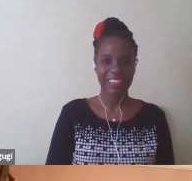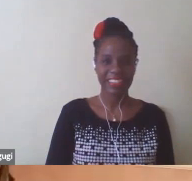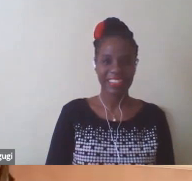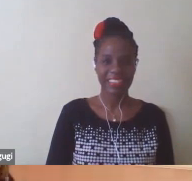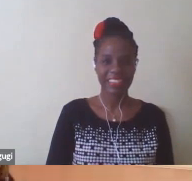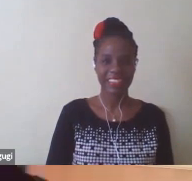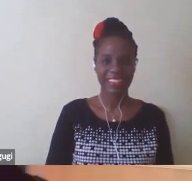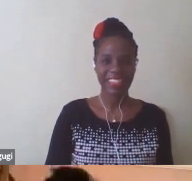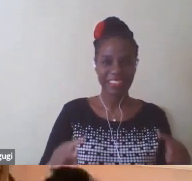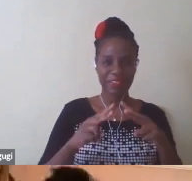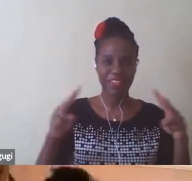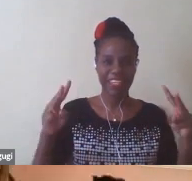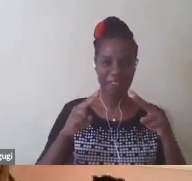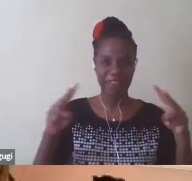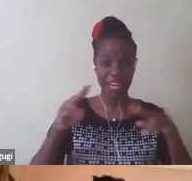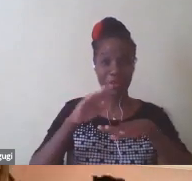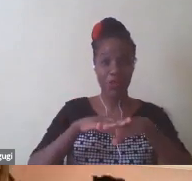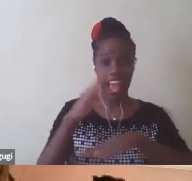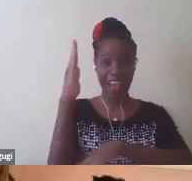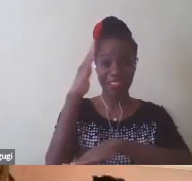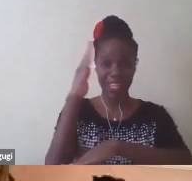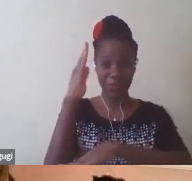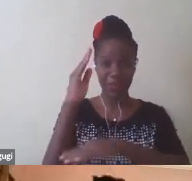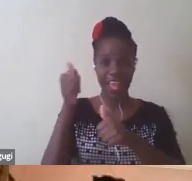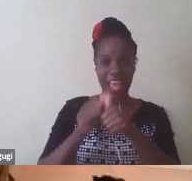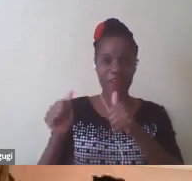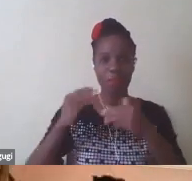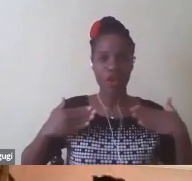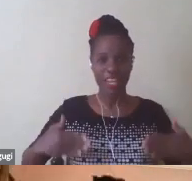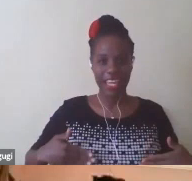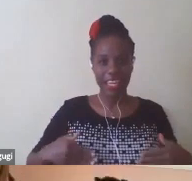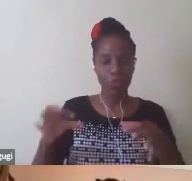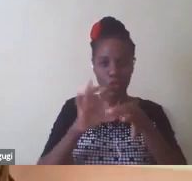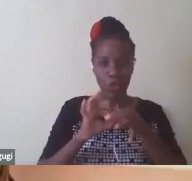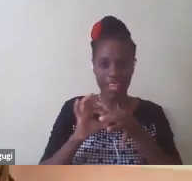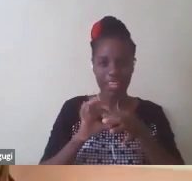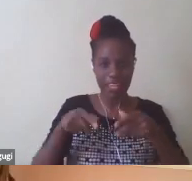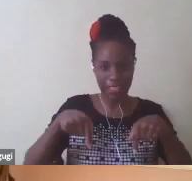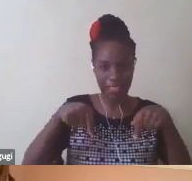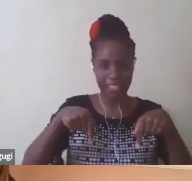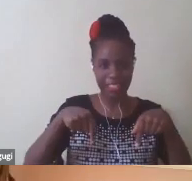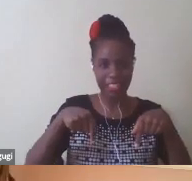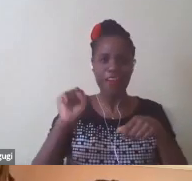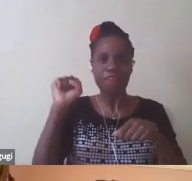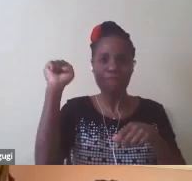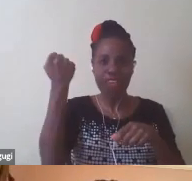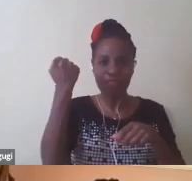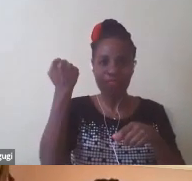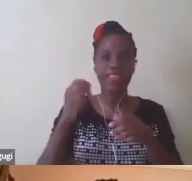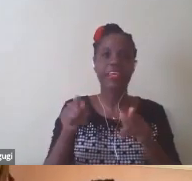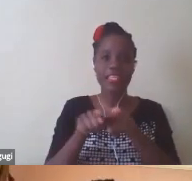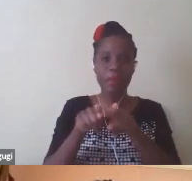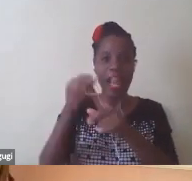A very, very good afternoon to everybody who's joining us here for this fifth and last